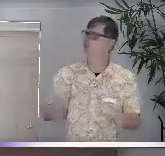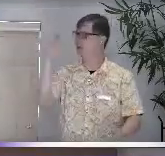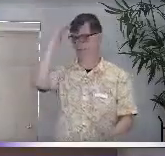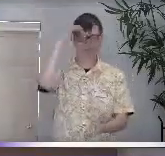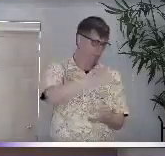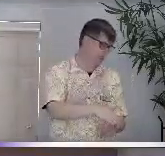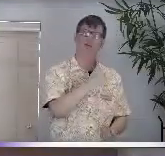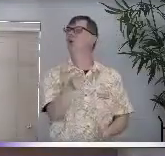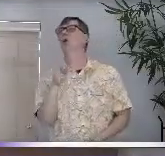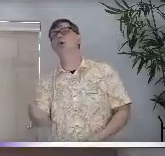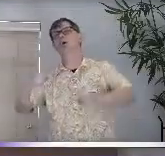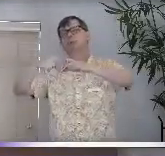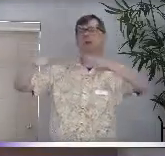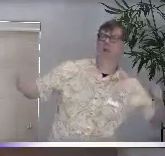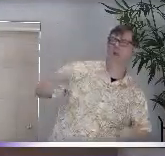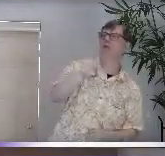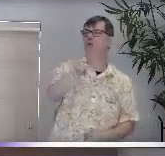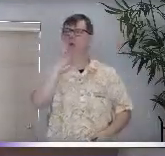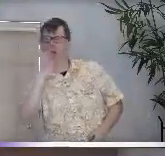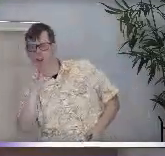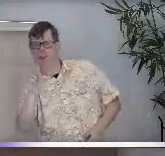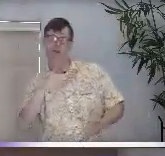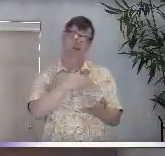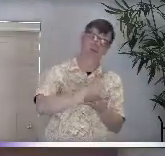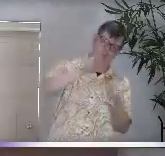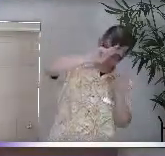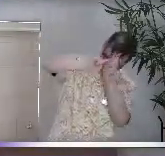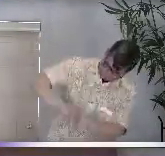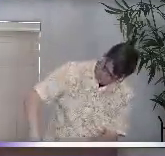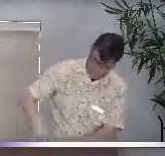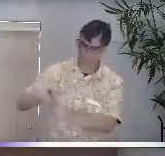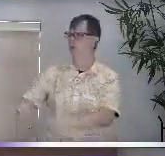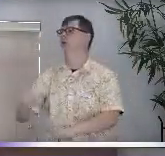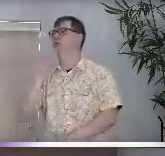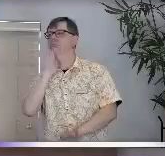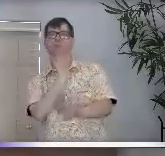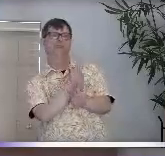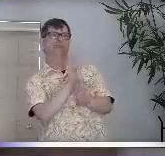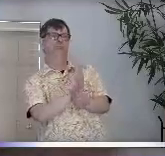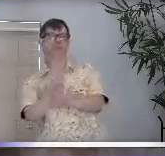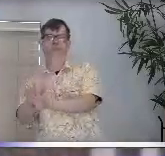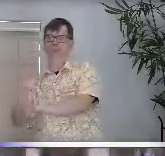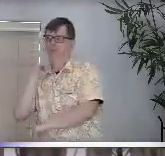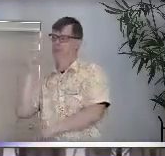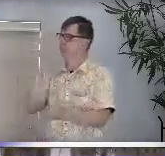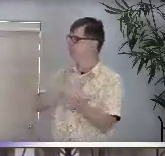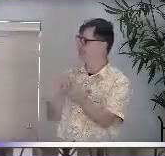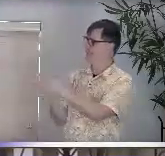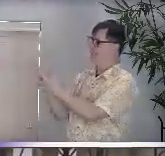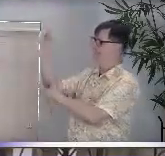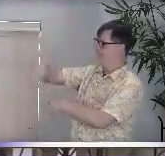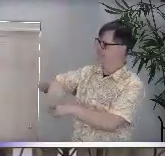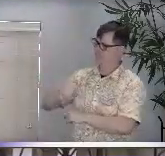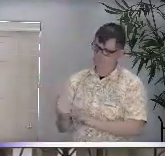you always want to be in alignment with who you are. And sometimes you fall short and you feel guilty. And then, you know, you want to be this mirror. And,